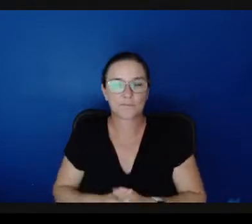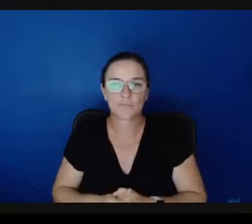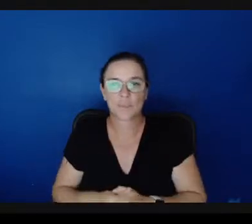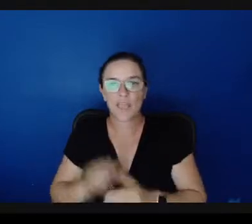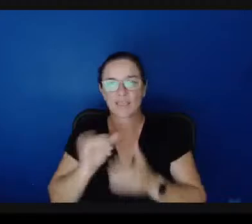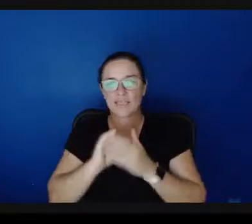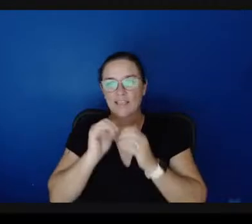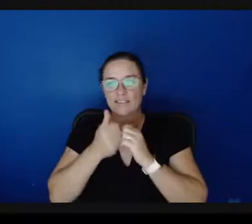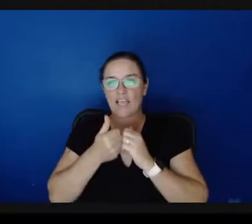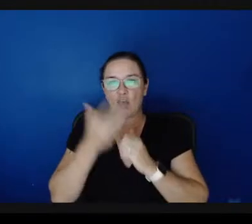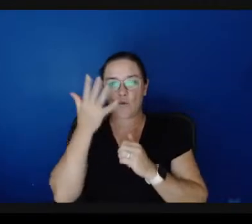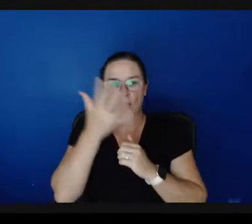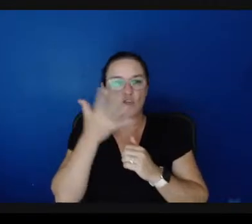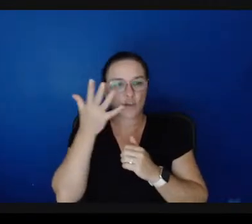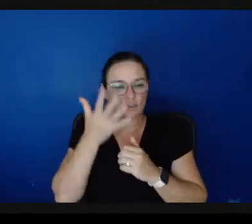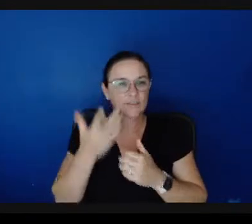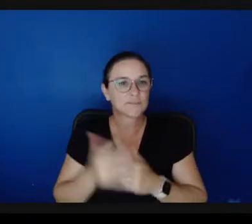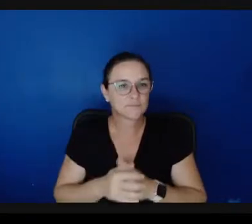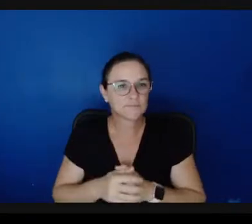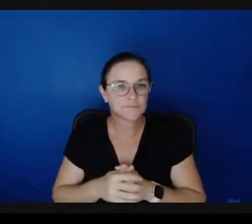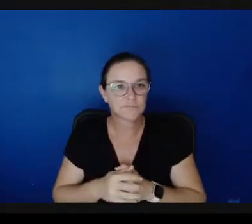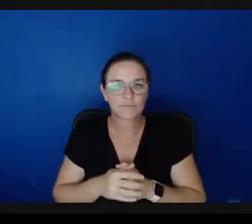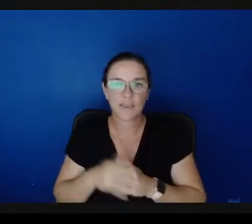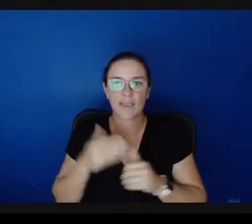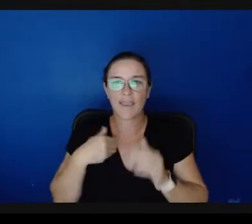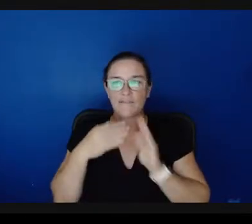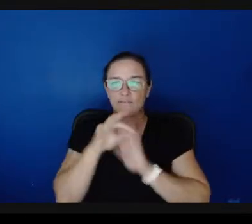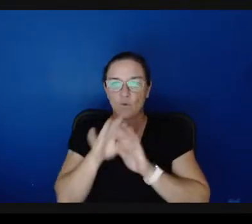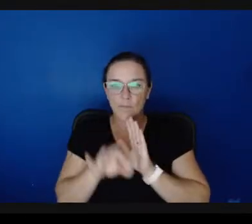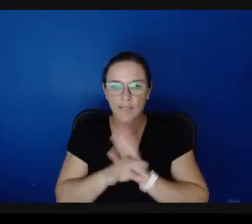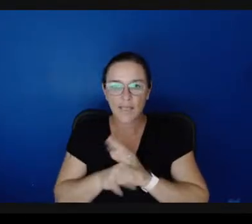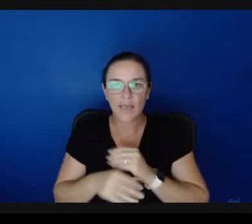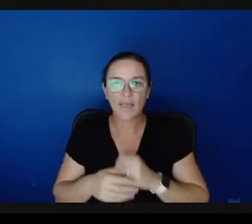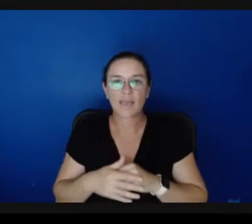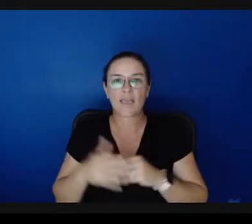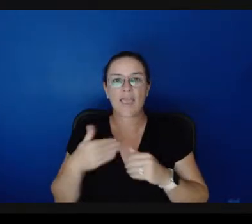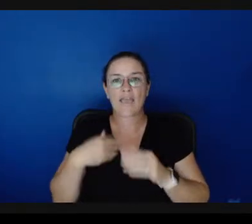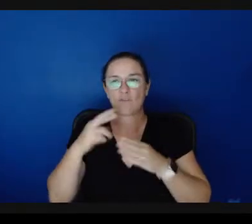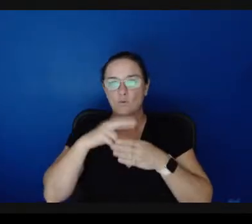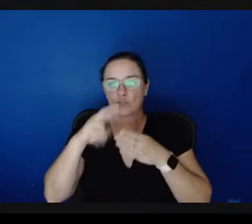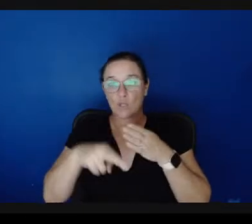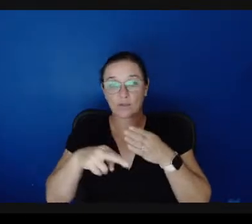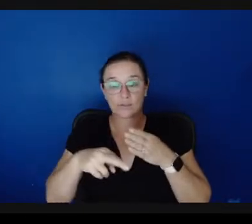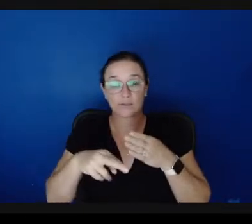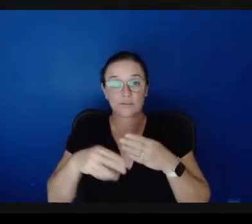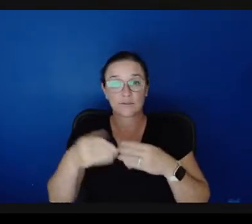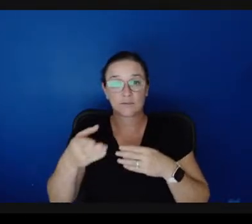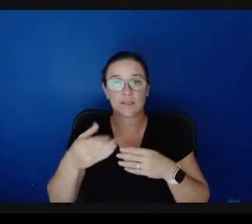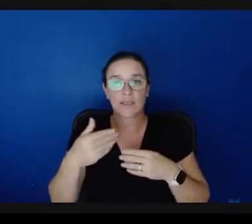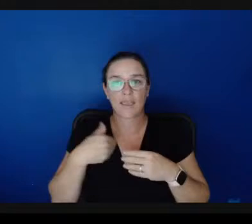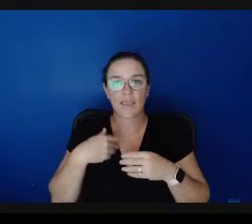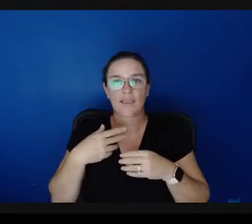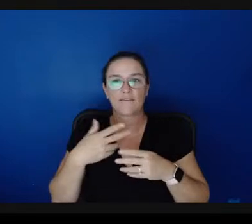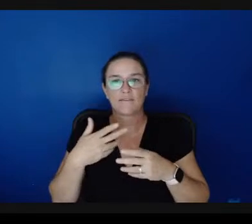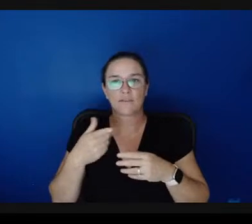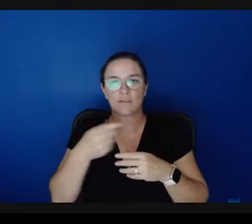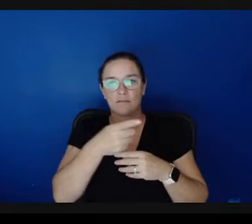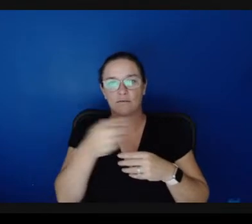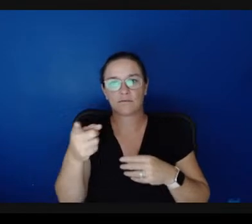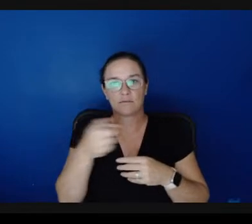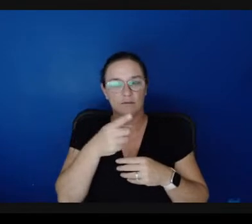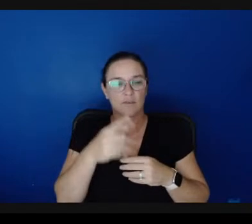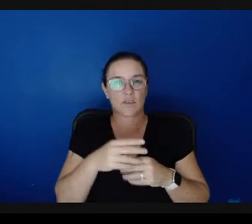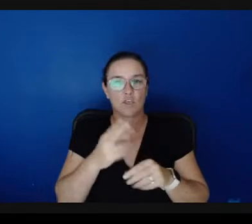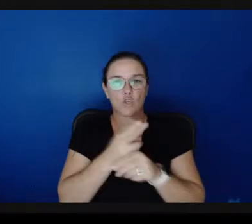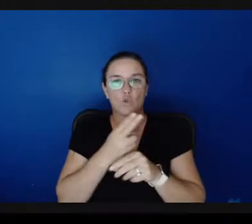it looks. It's the easiest one to look at. Here's the formulas. And here are some results, right? So they actually are using things like